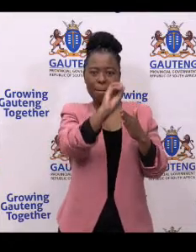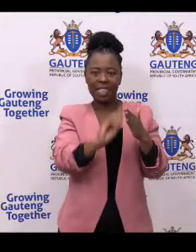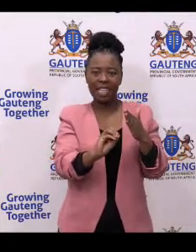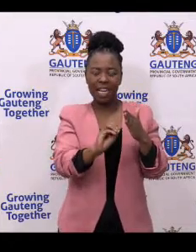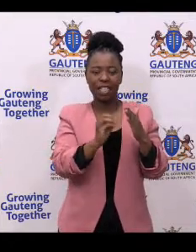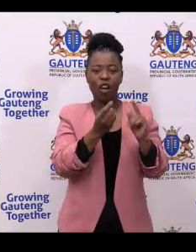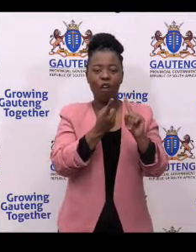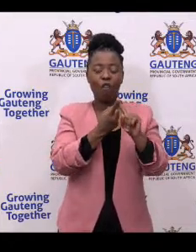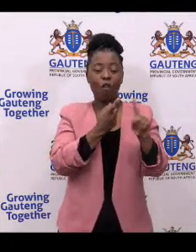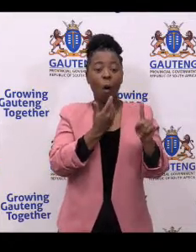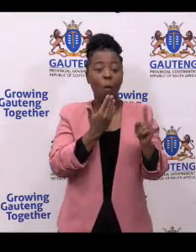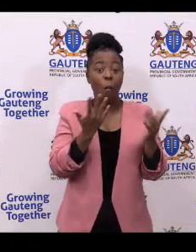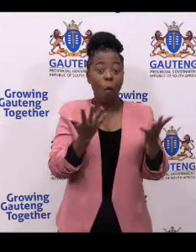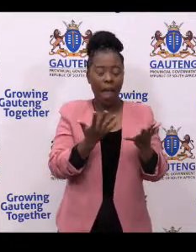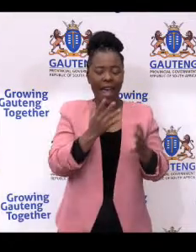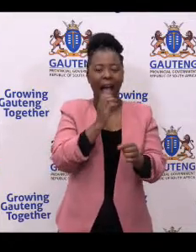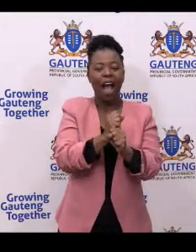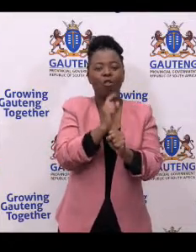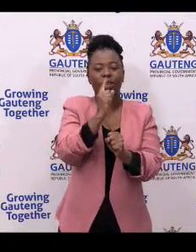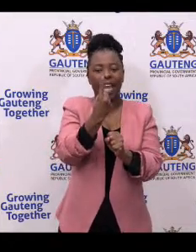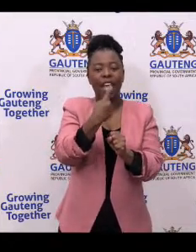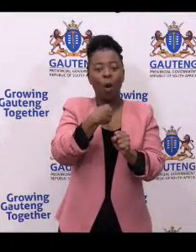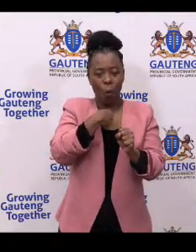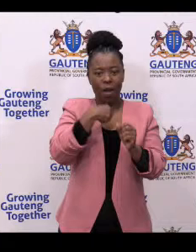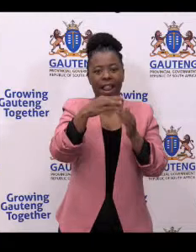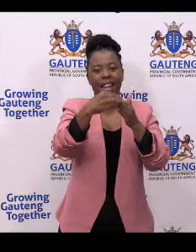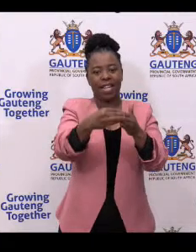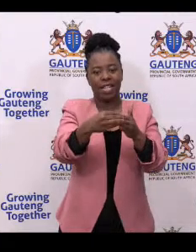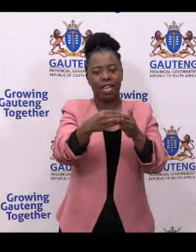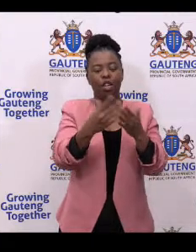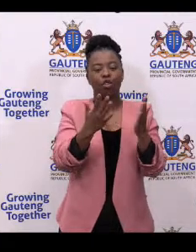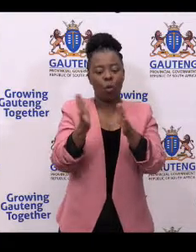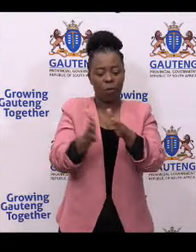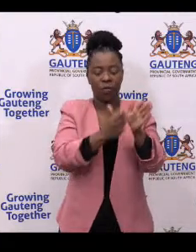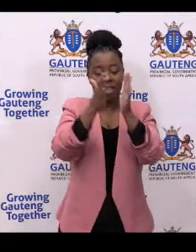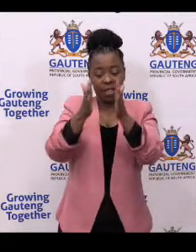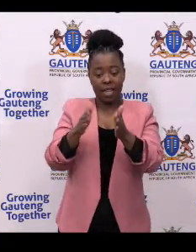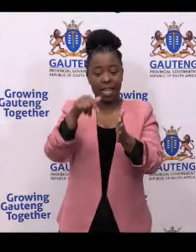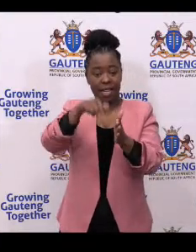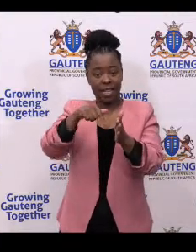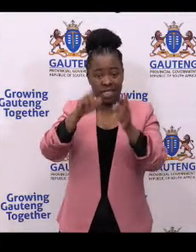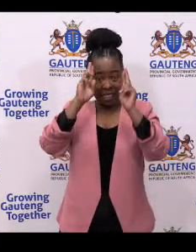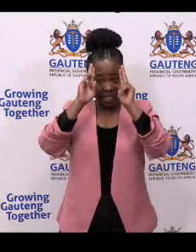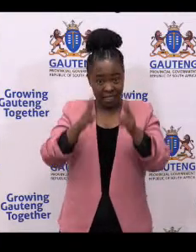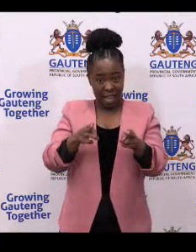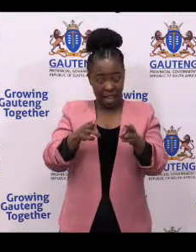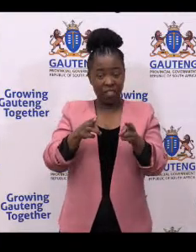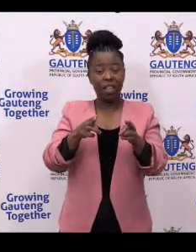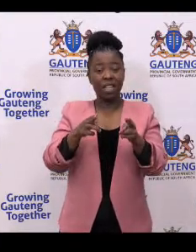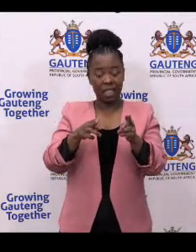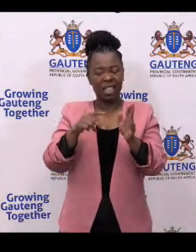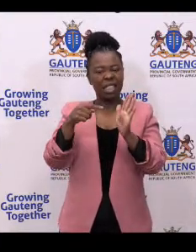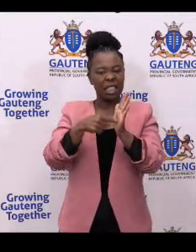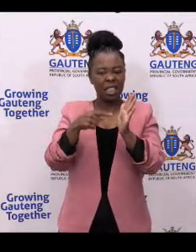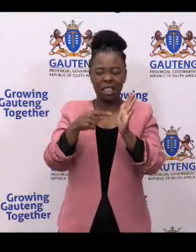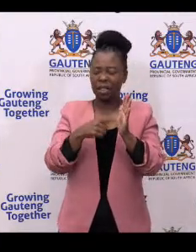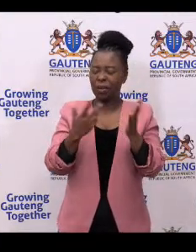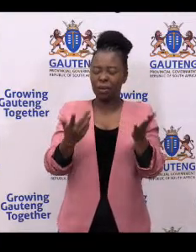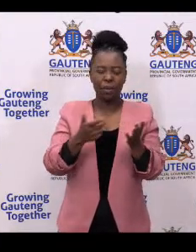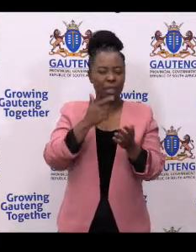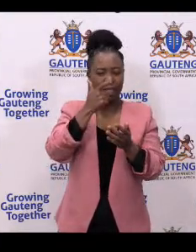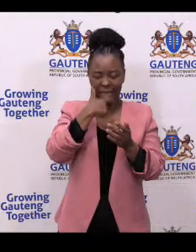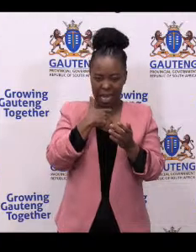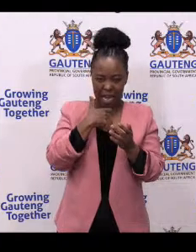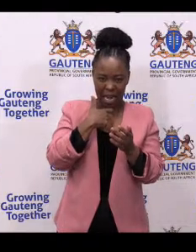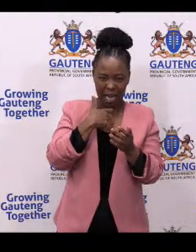coming from Gauteng. In terms of deaths, like I've said, these are regrettable deaths, and we